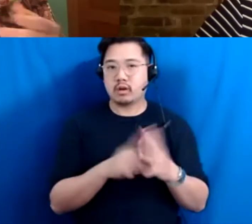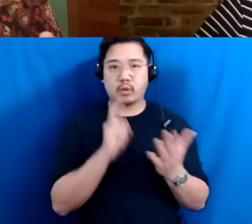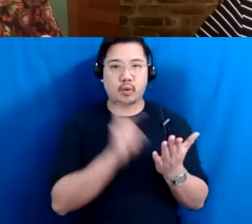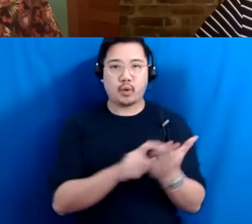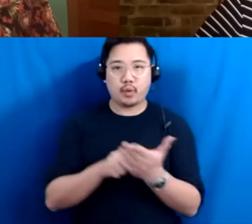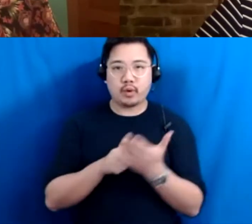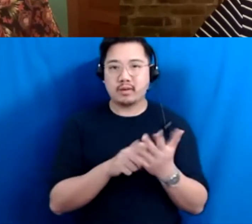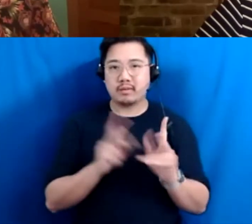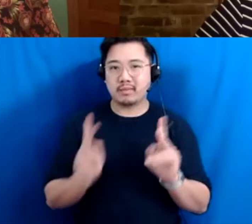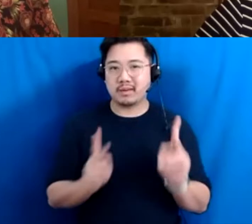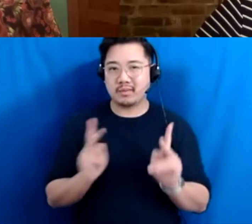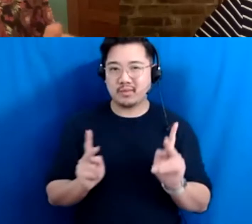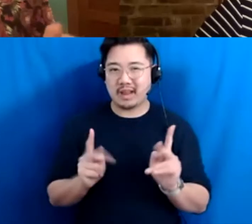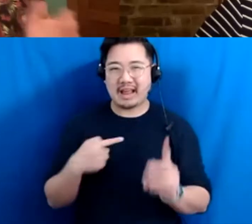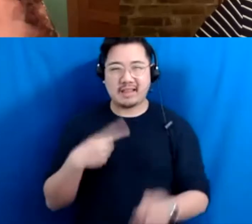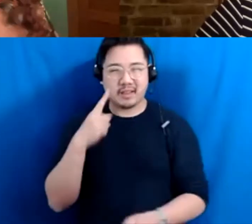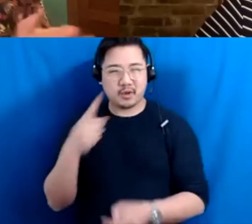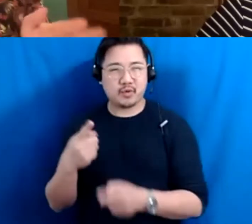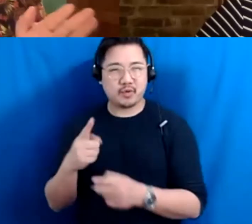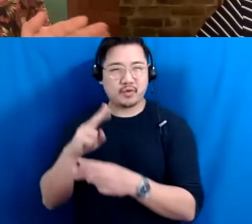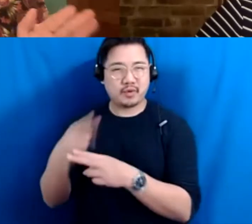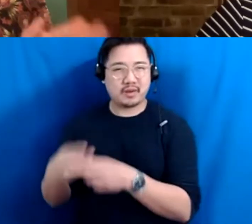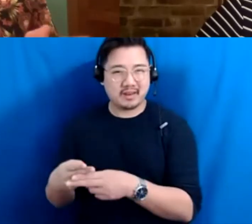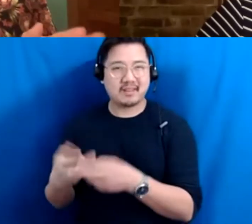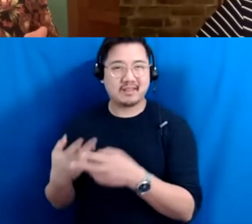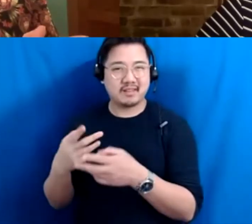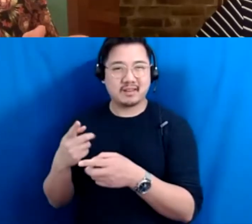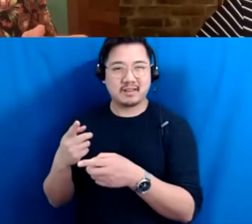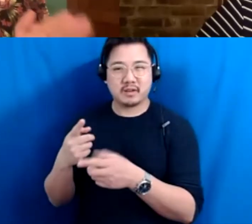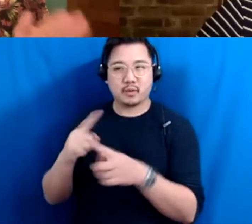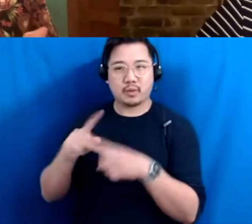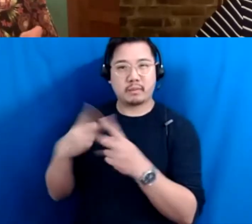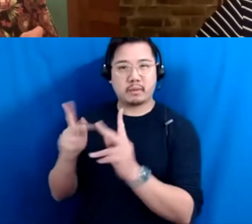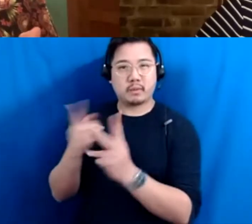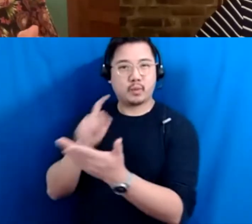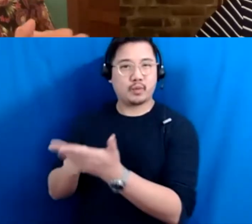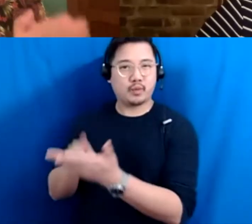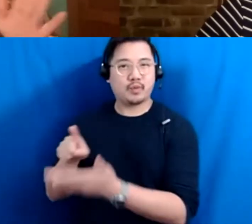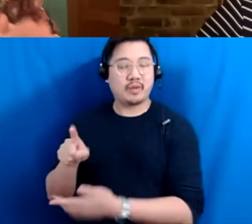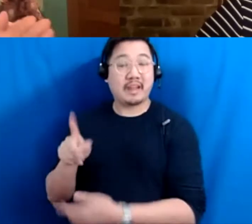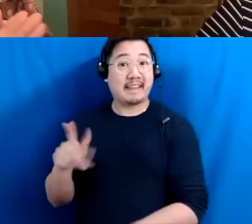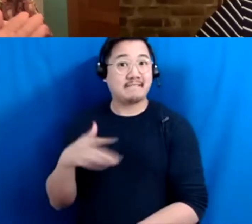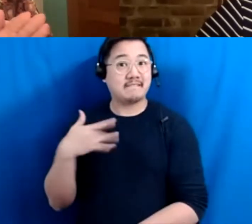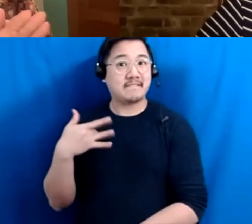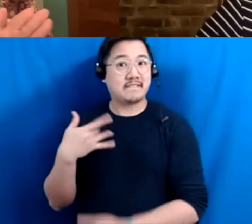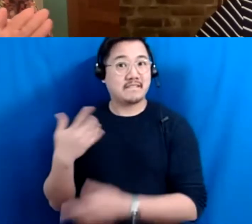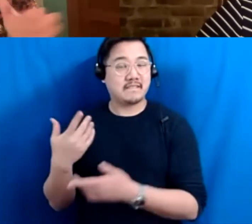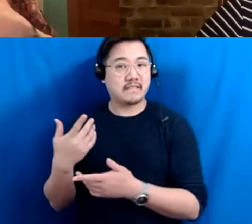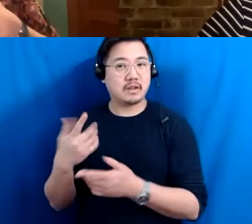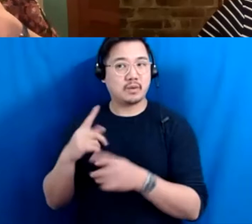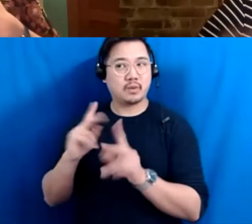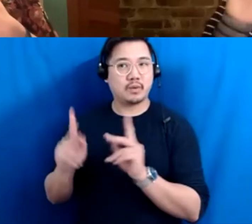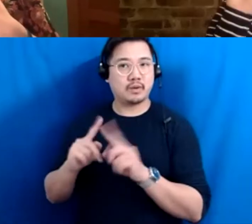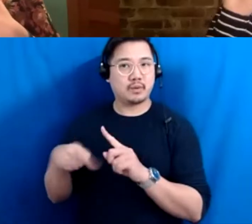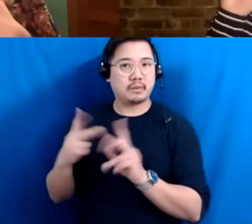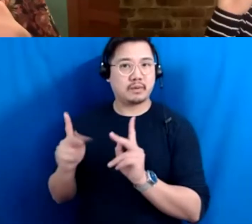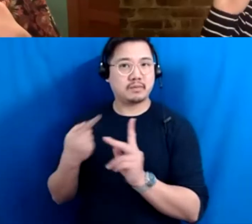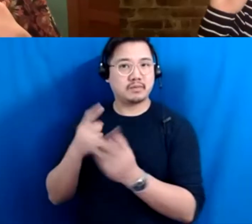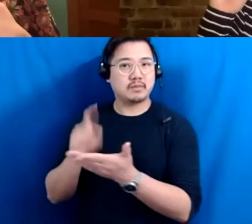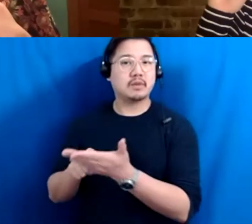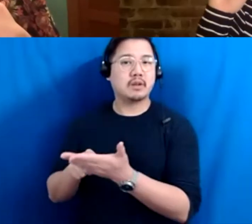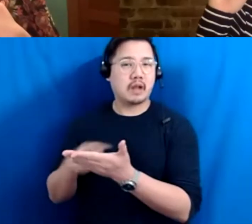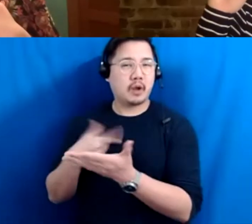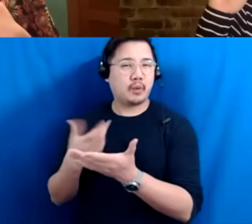that you referred to. So I did want to write about this feeling. But there's things about